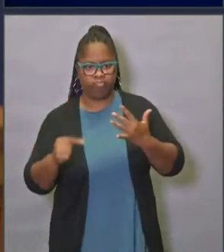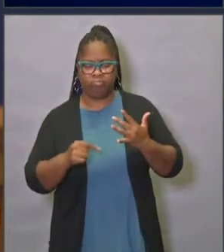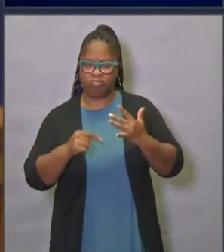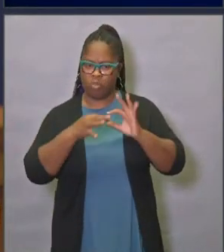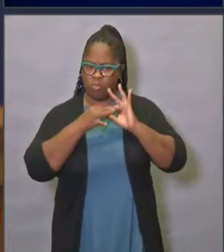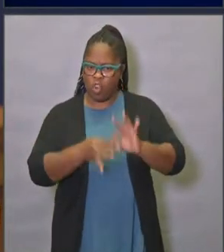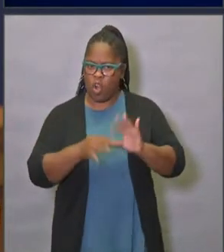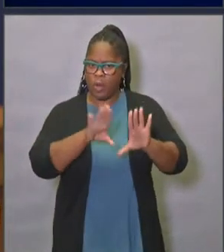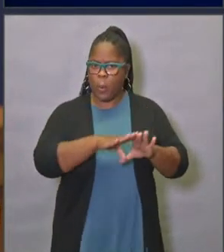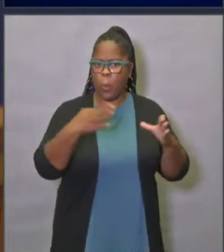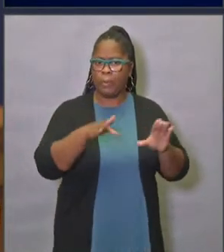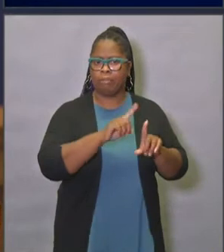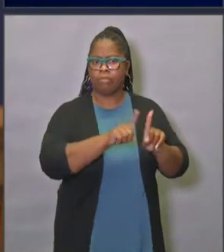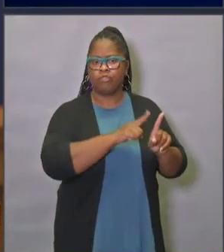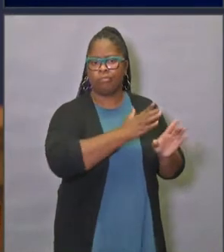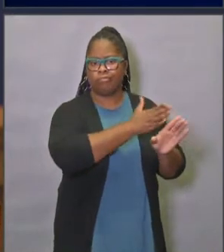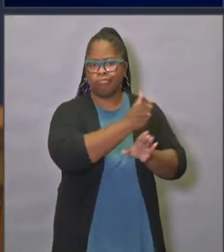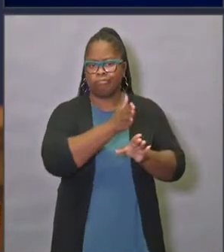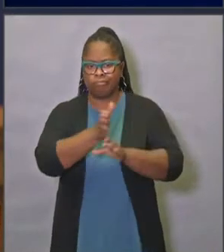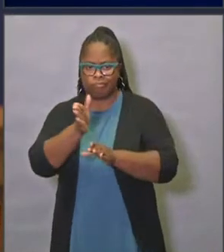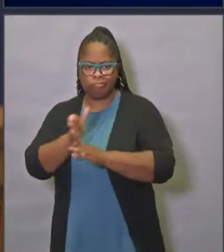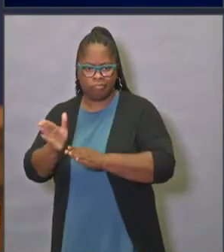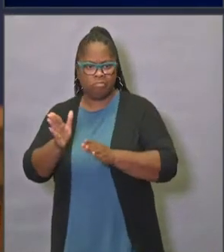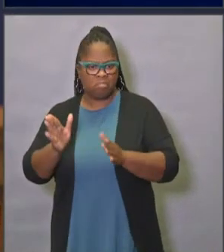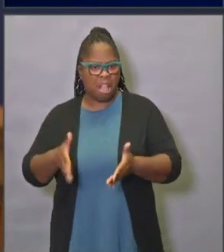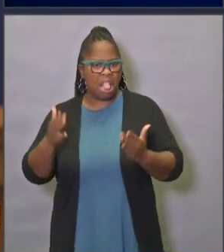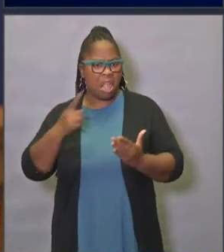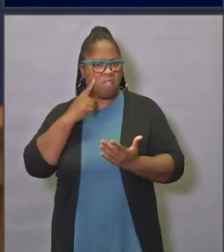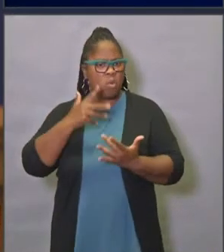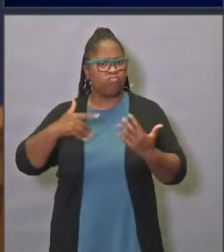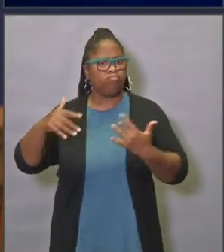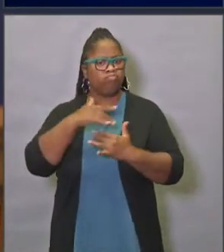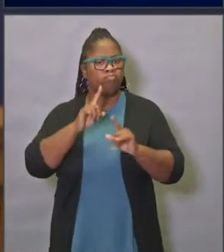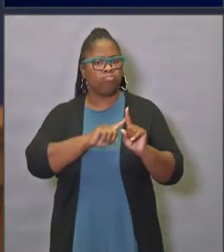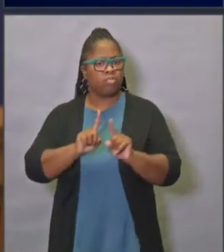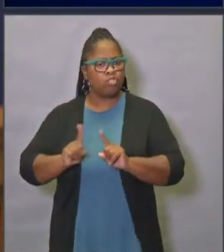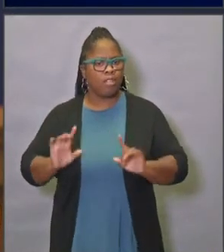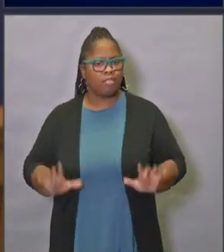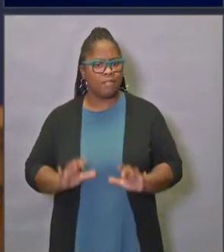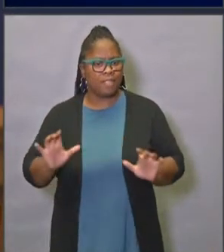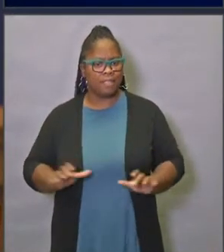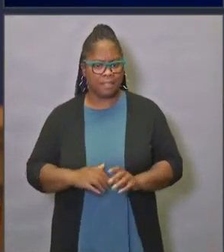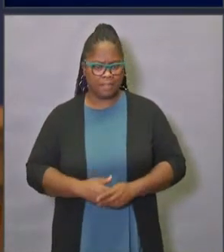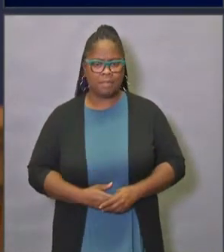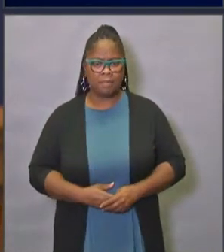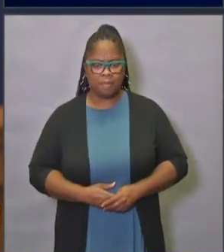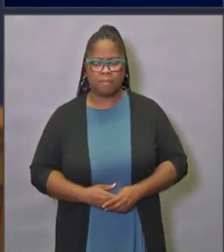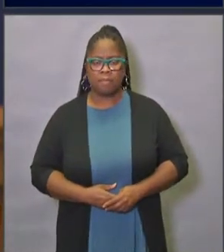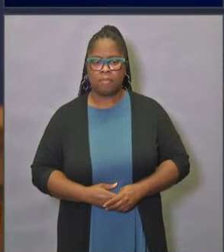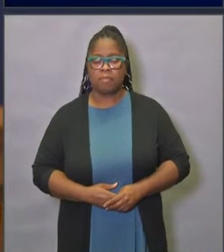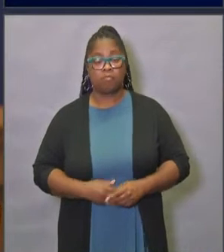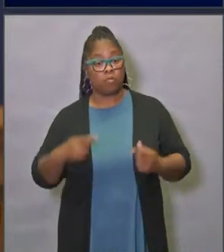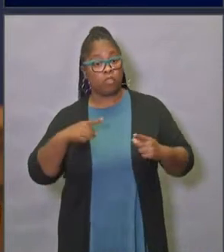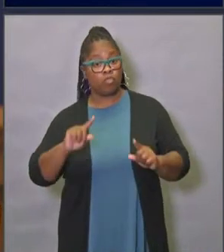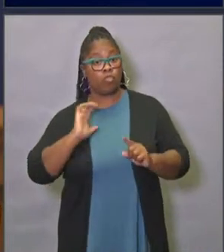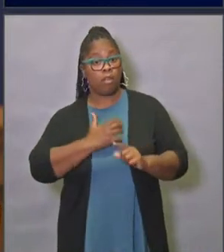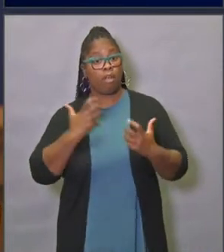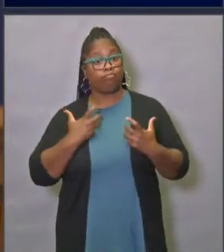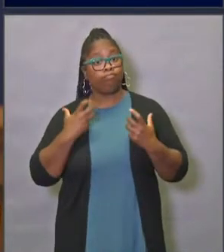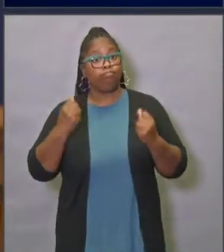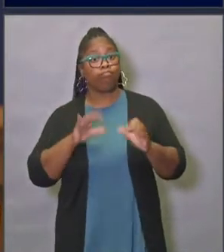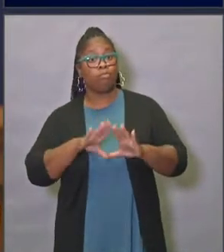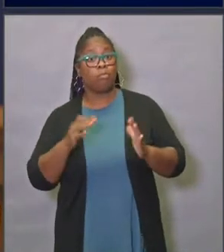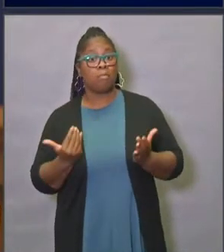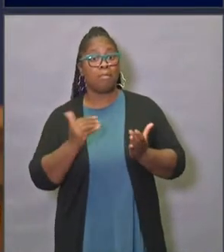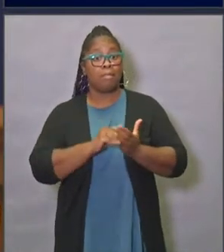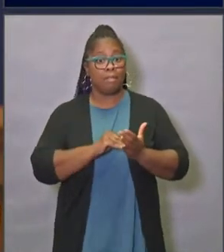reopening sectors and permitting additional activities. When we move forward on our recovery journey and additional